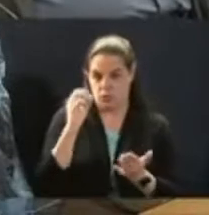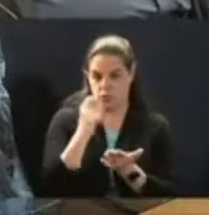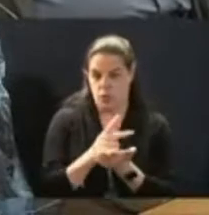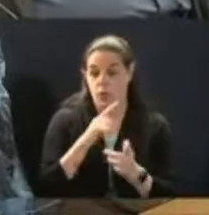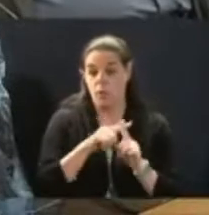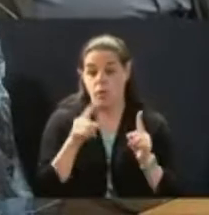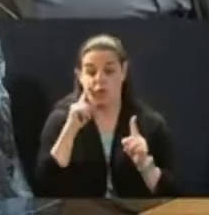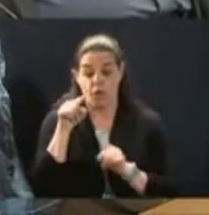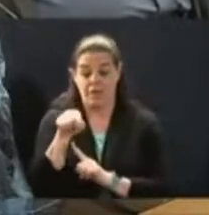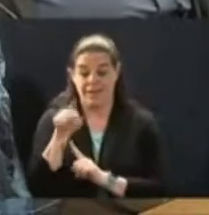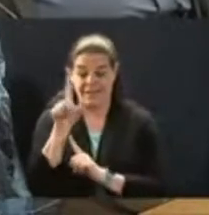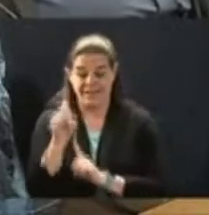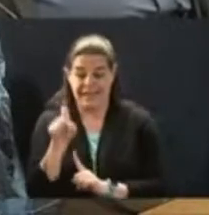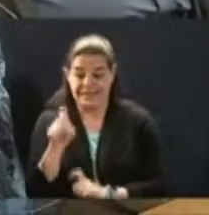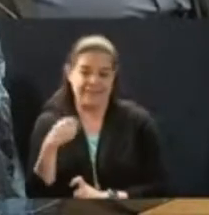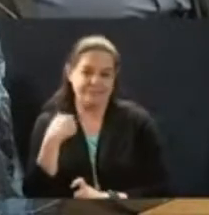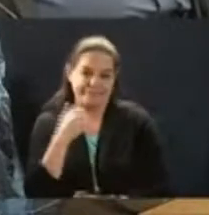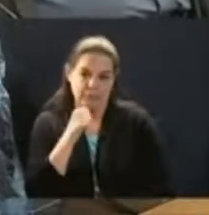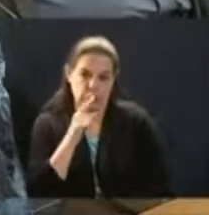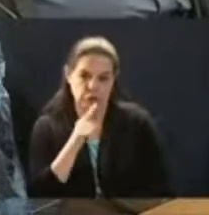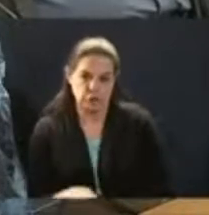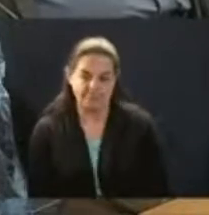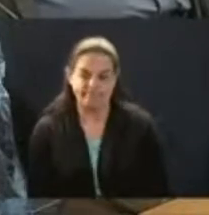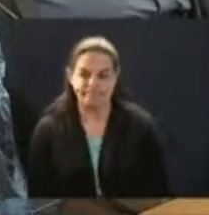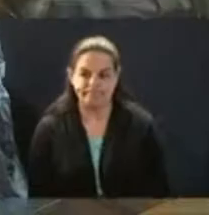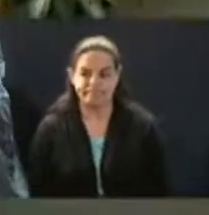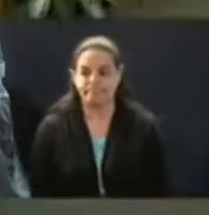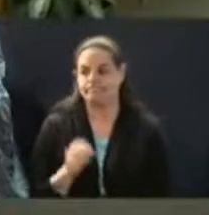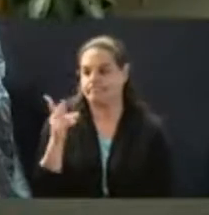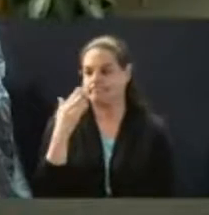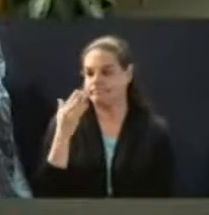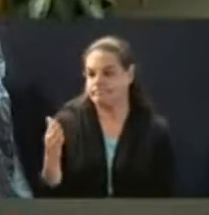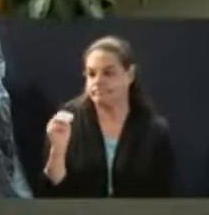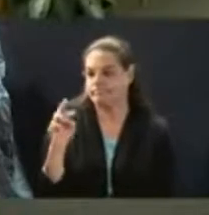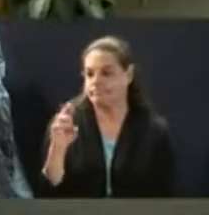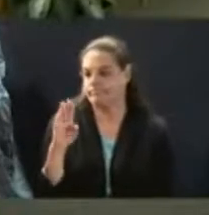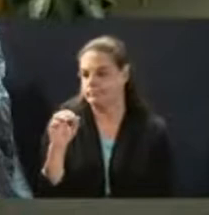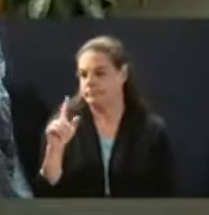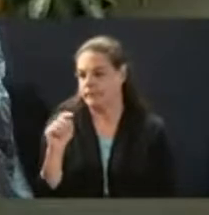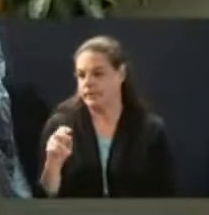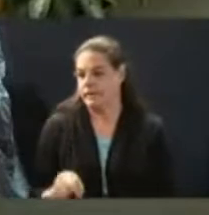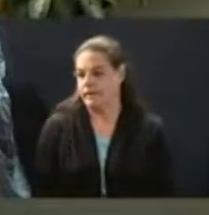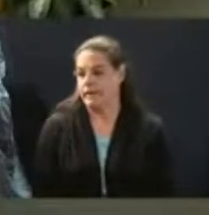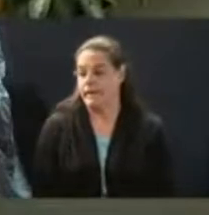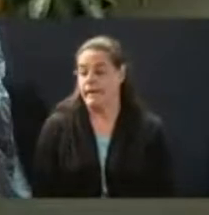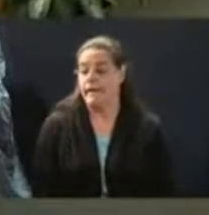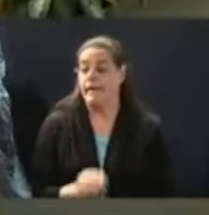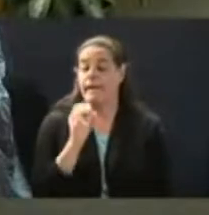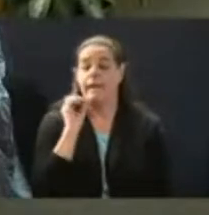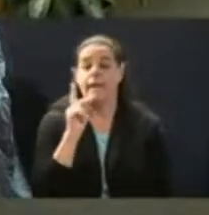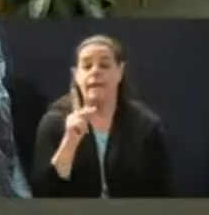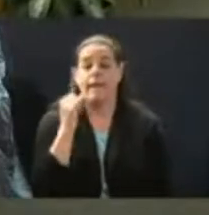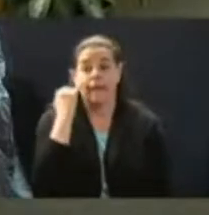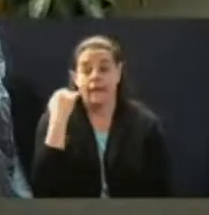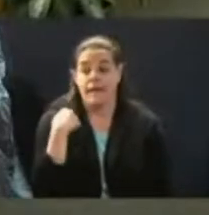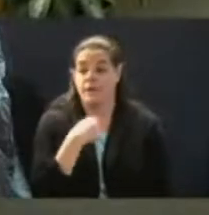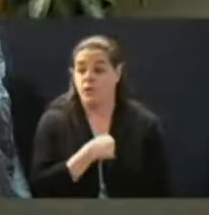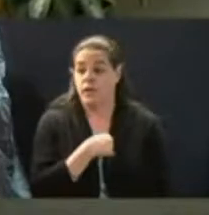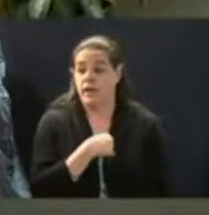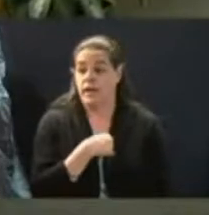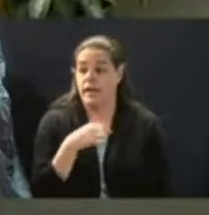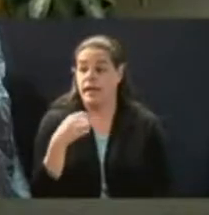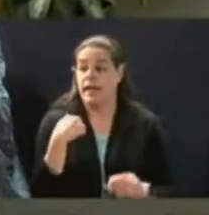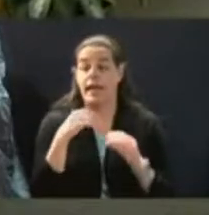far as the testing, I'm not for sure about that. Thank you, Mr. Bolton. Okay. All right. If we do not have